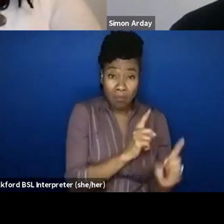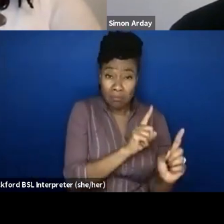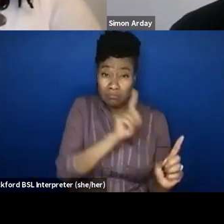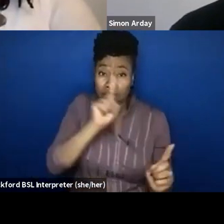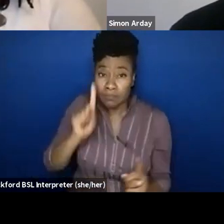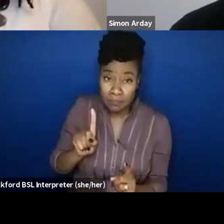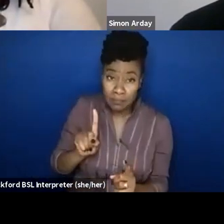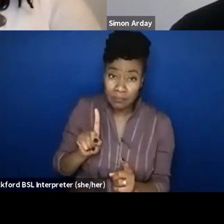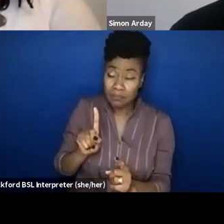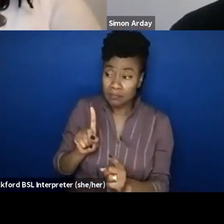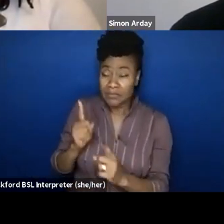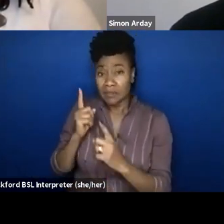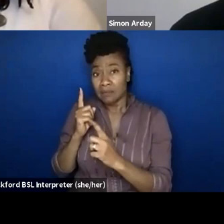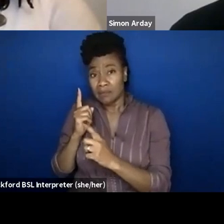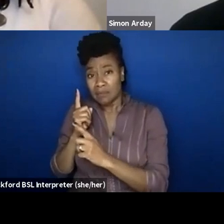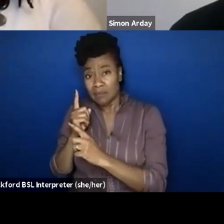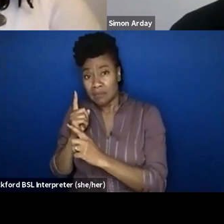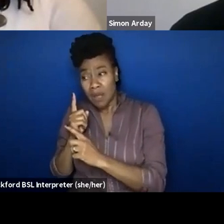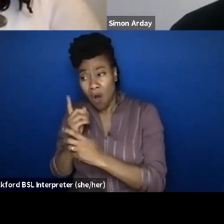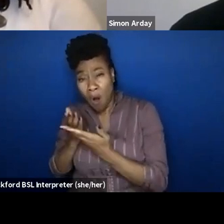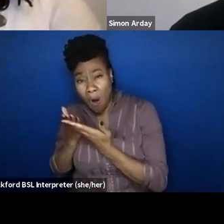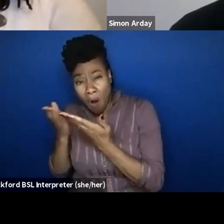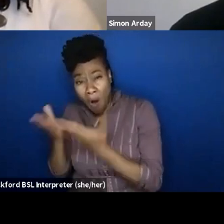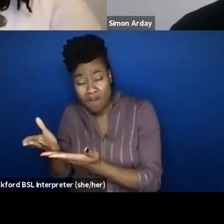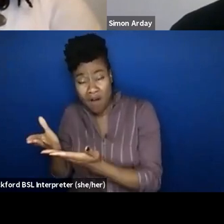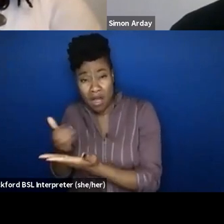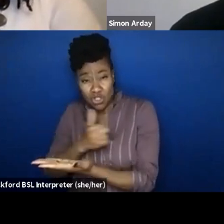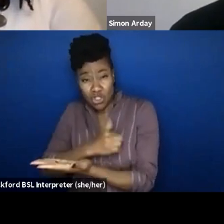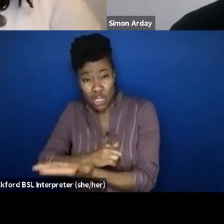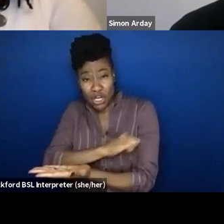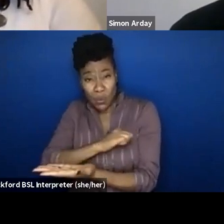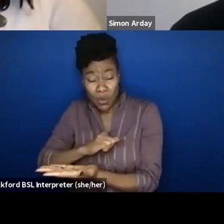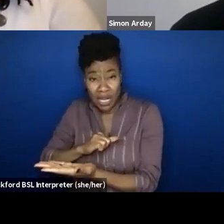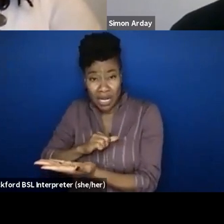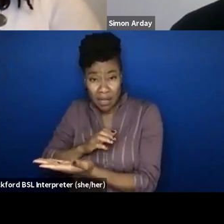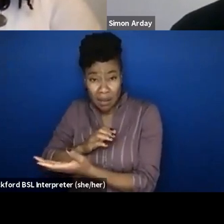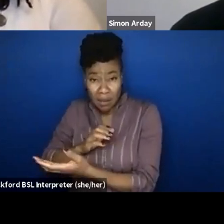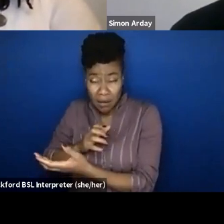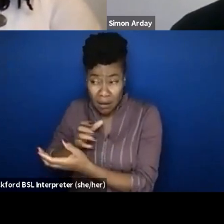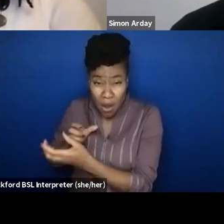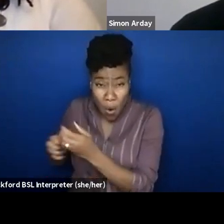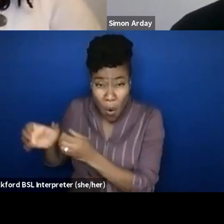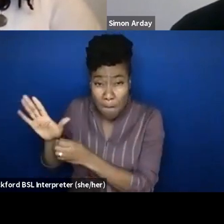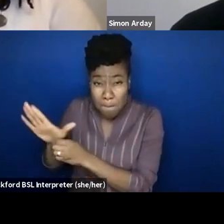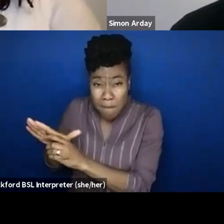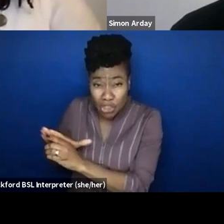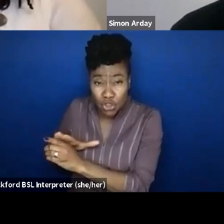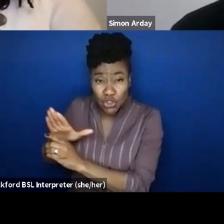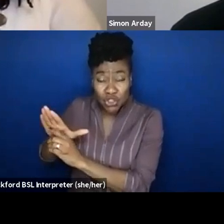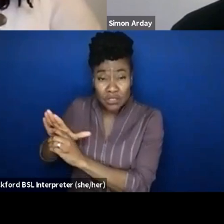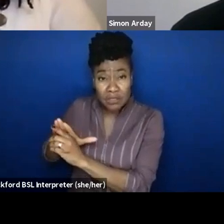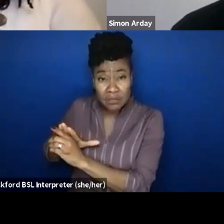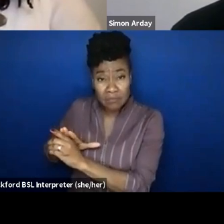and to offer genuine compassion, when you're in that heightened state, it can